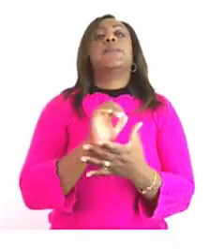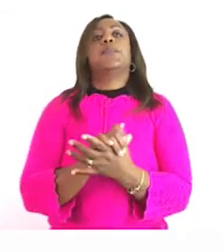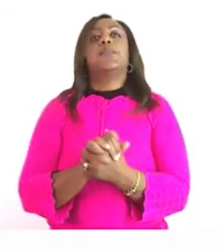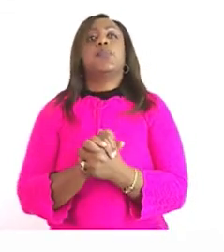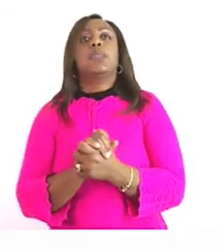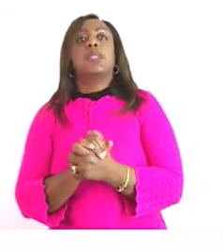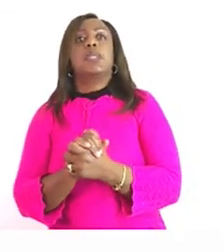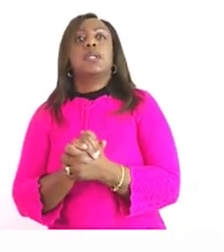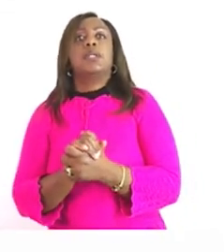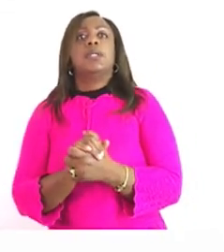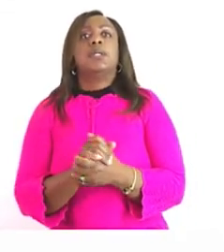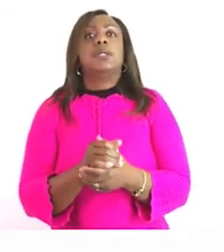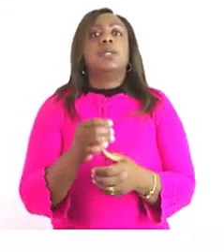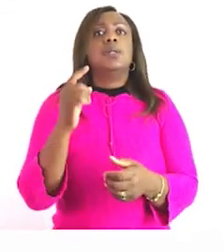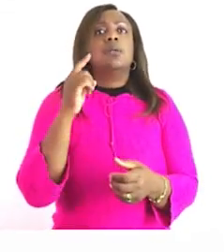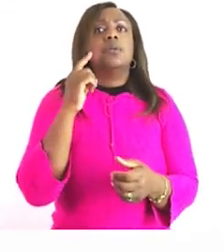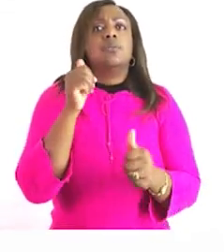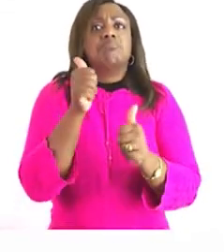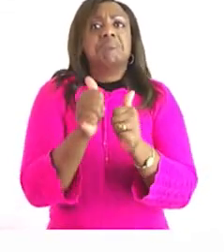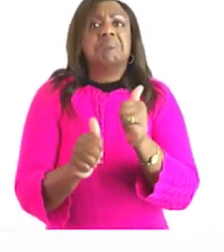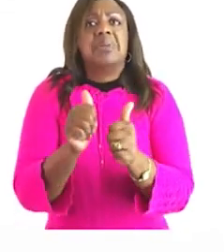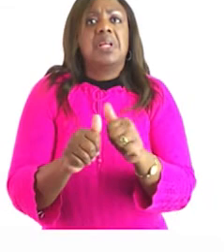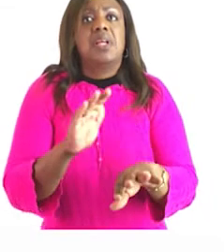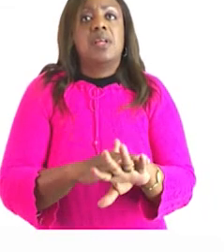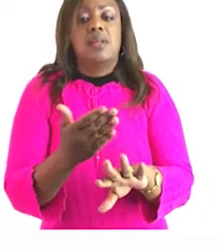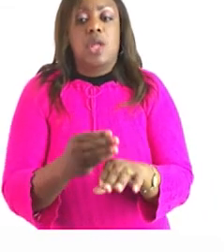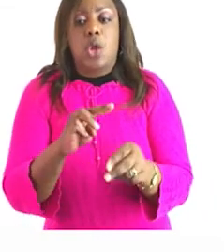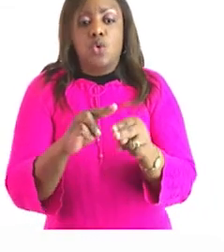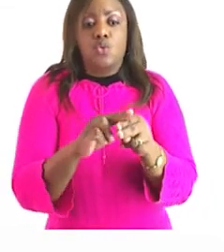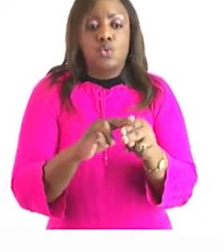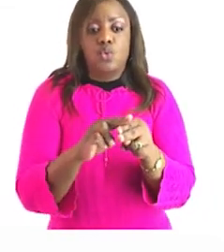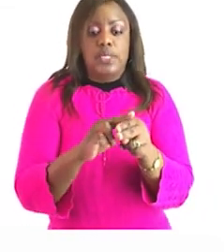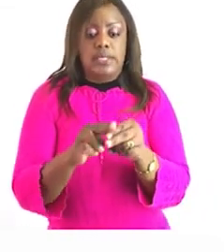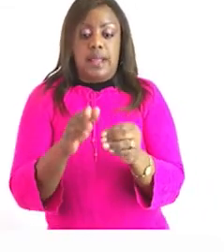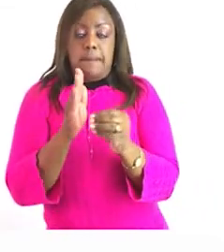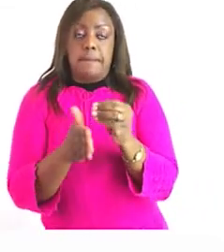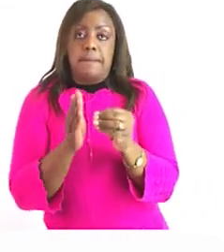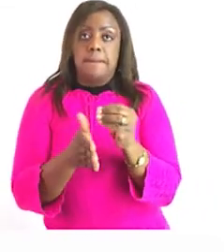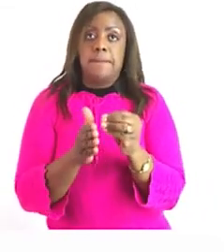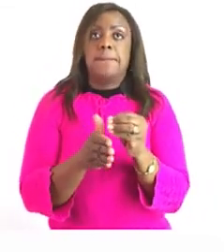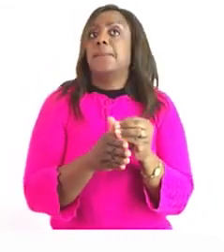you can take one loaf of bread and estimate the mass